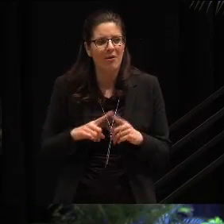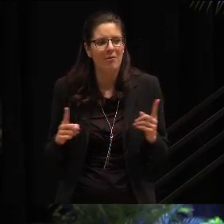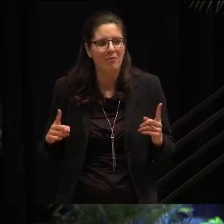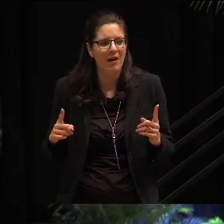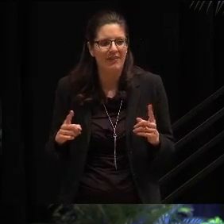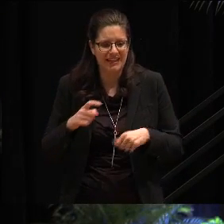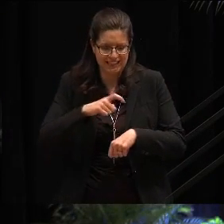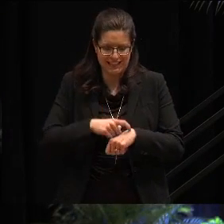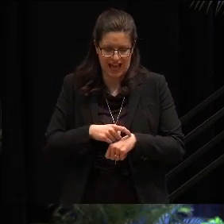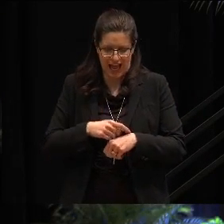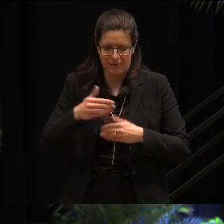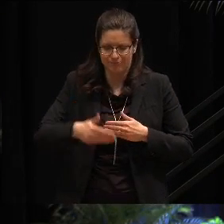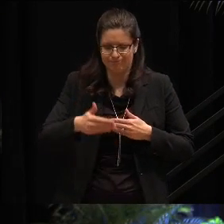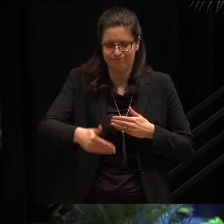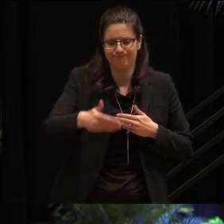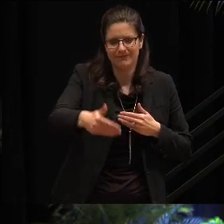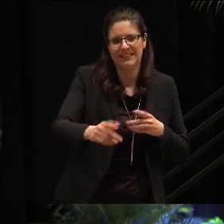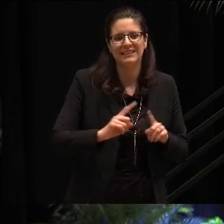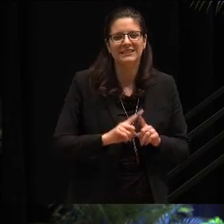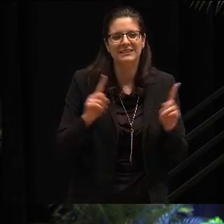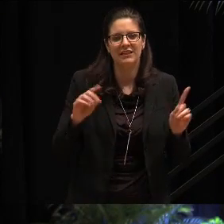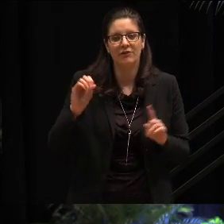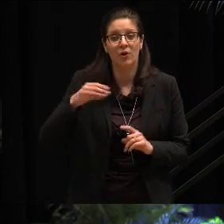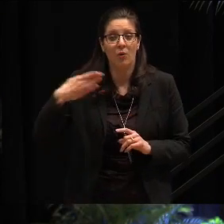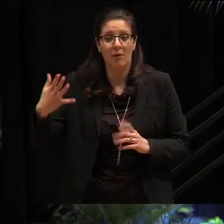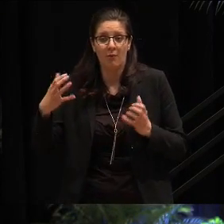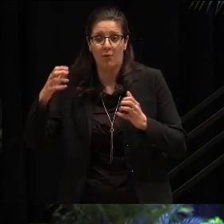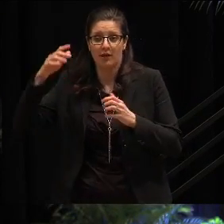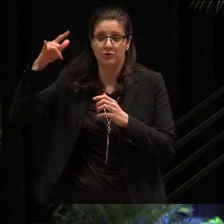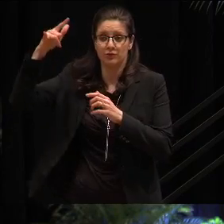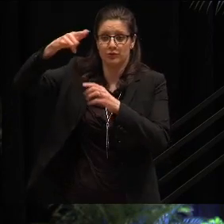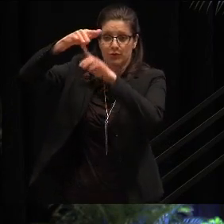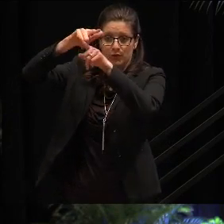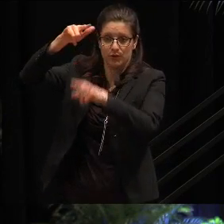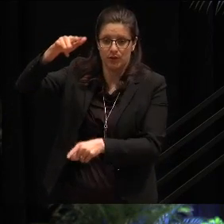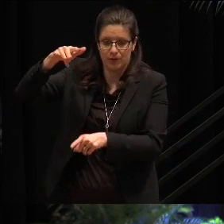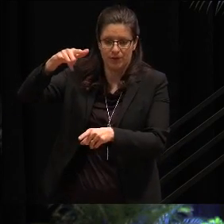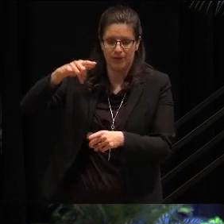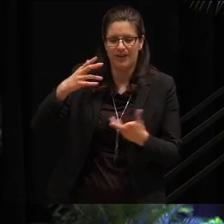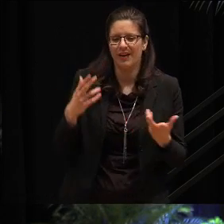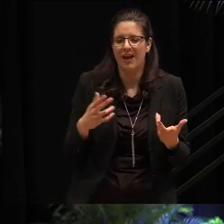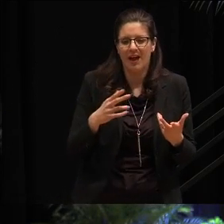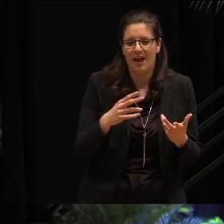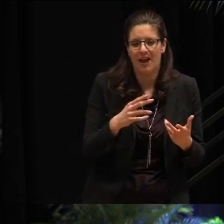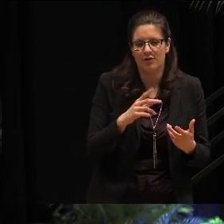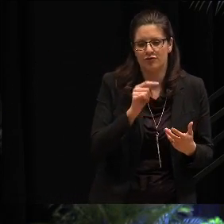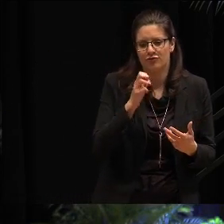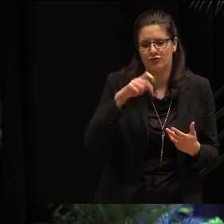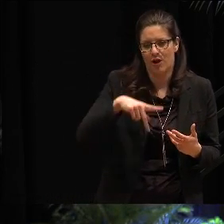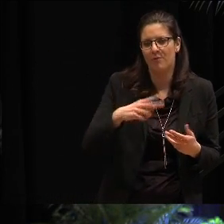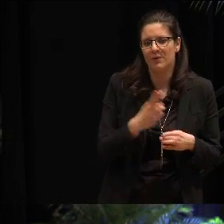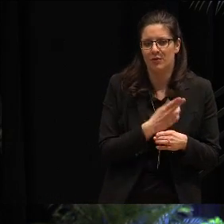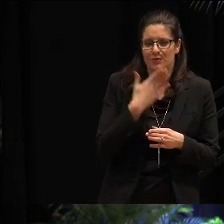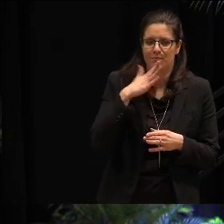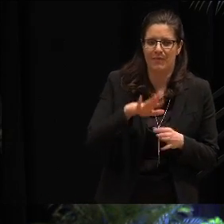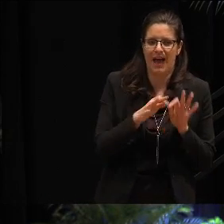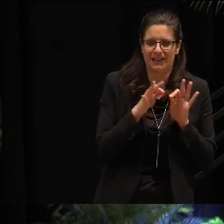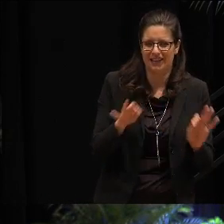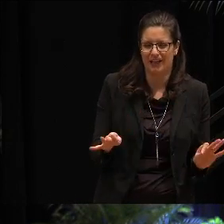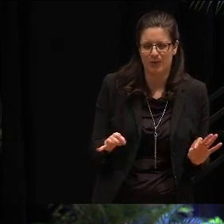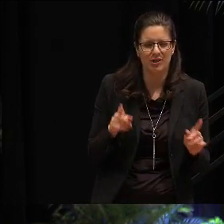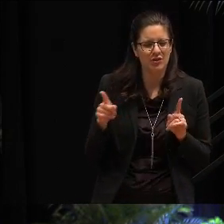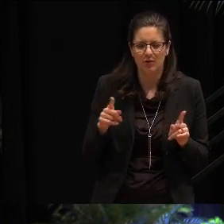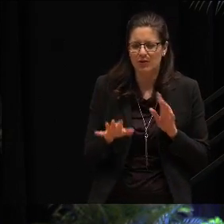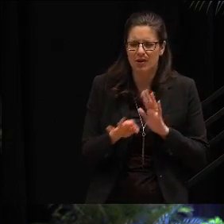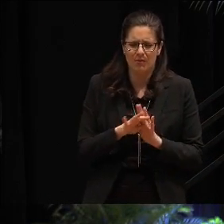just a timetable difference. Barack Obama wants to use drones, Donald Trump wants to use bad language, but it's really the same thing. I mean, you guys are picking apples